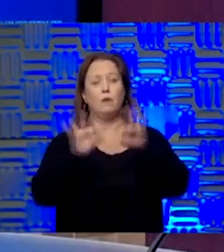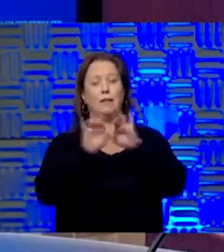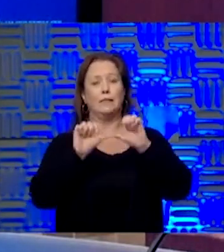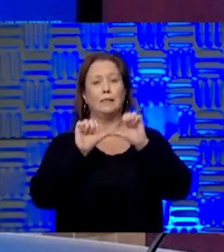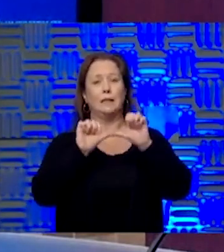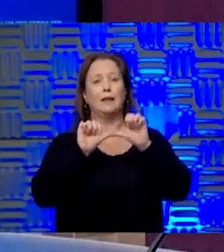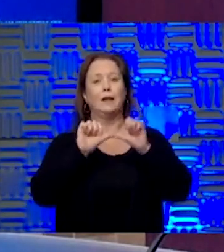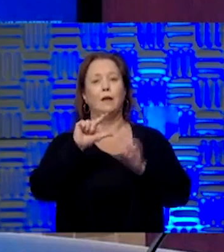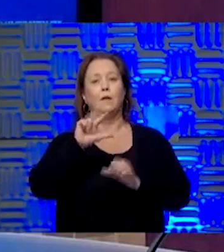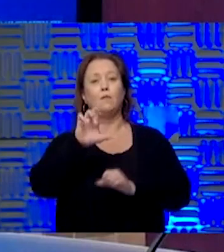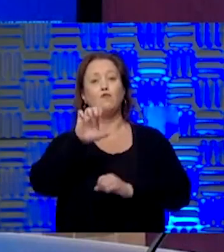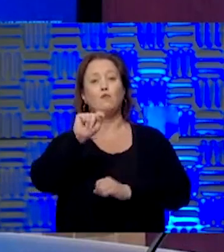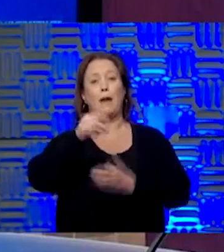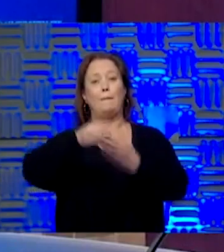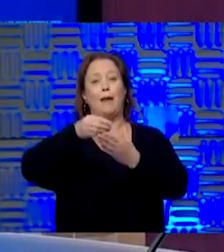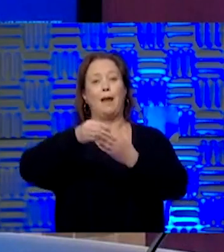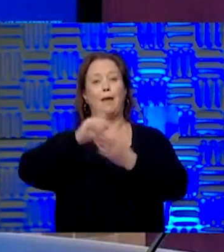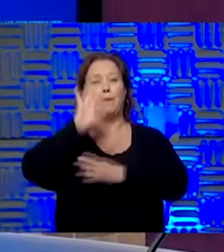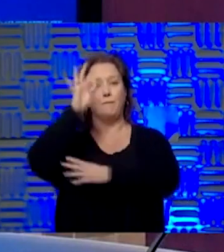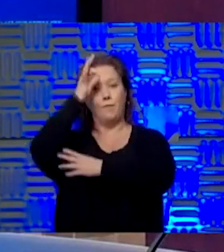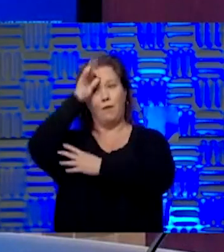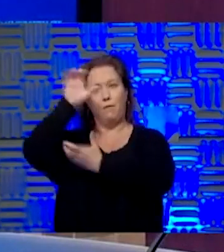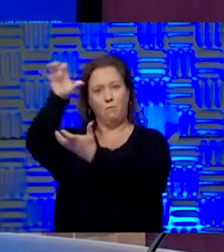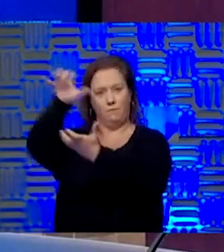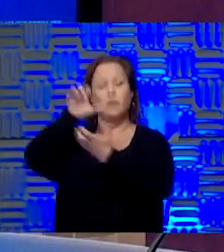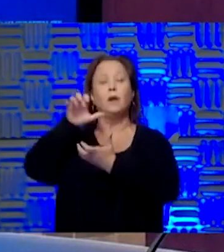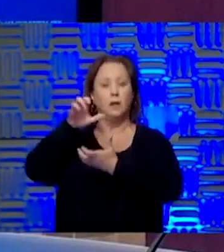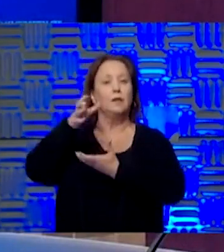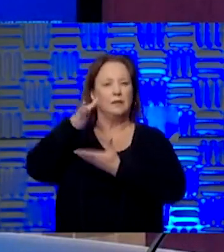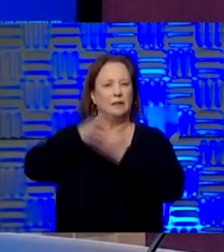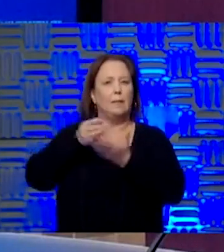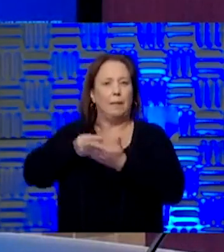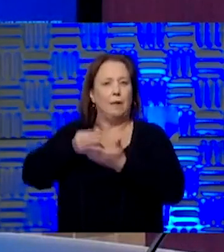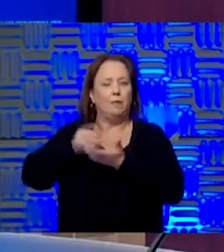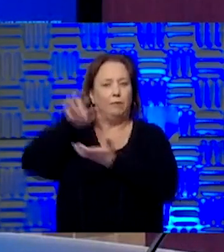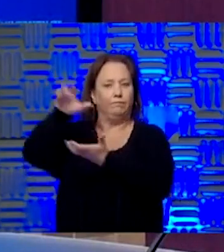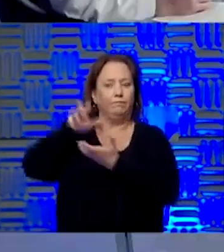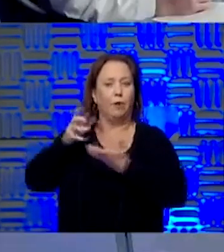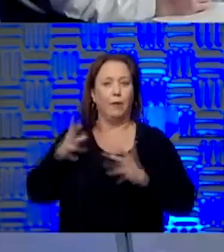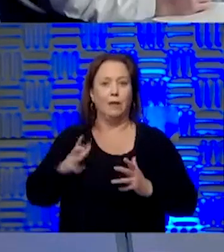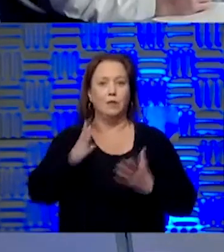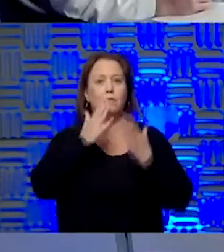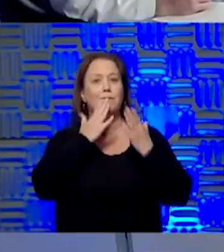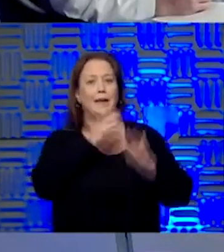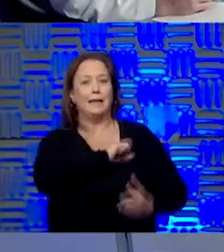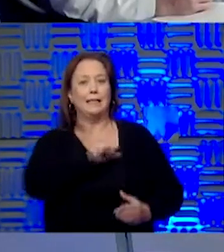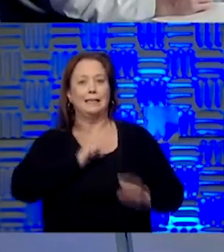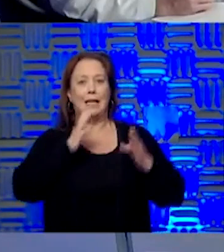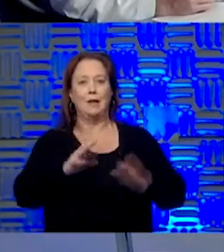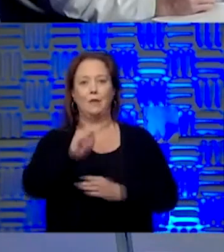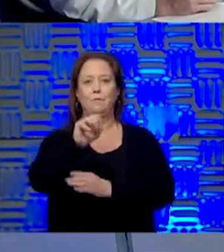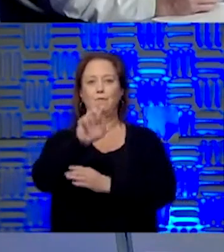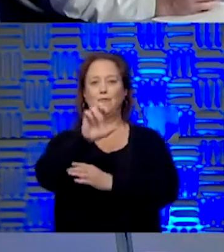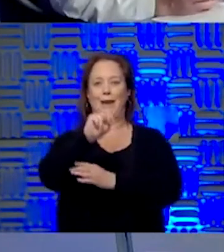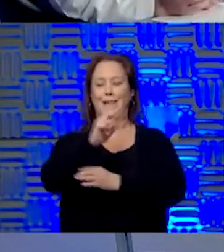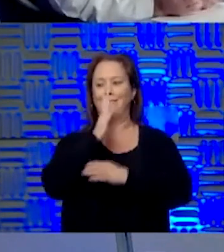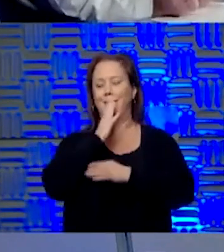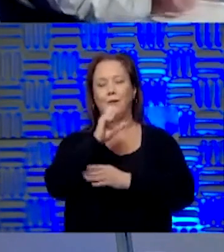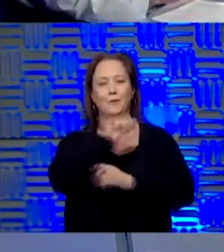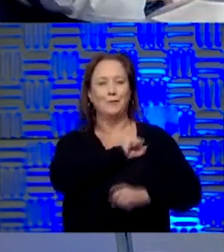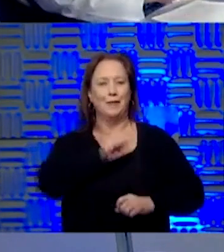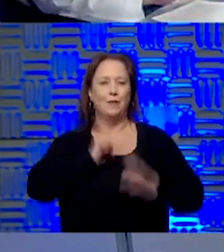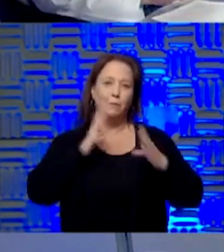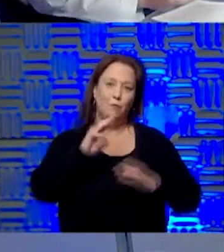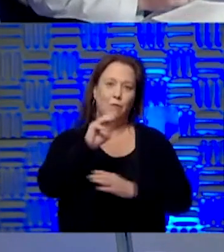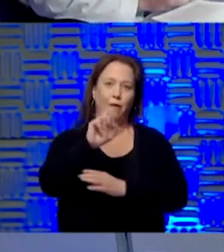are those grant dollars. And we have received some of that. Yeah, which has been a big thing. And so we're going to thank Senator Moran, as we know he was instrumental in